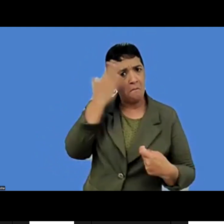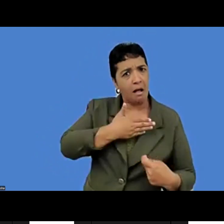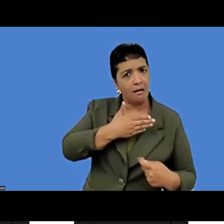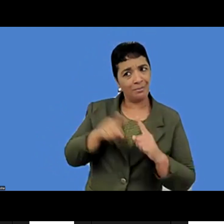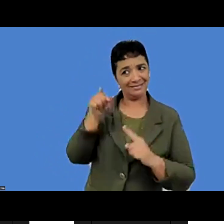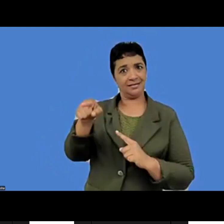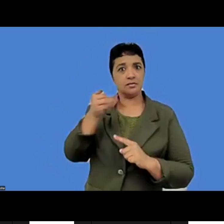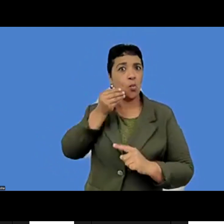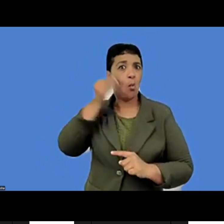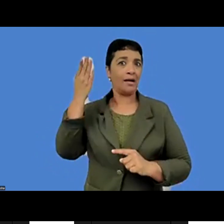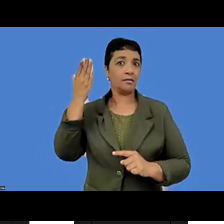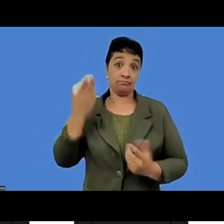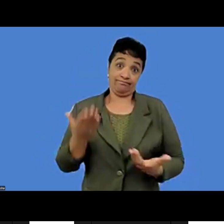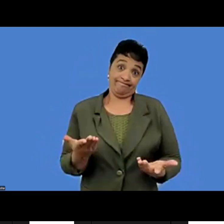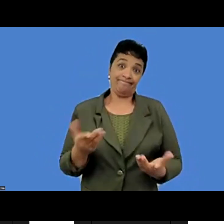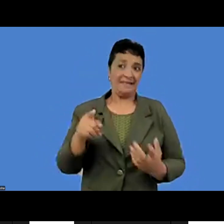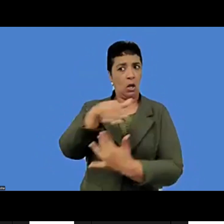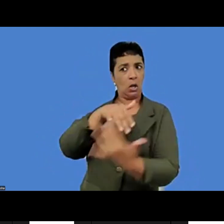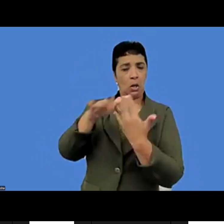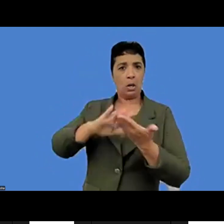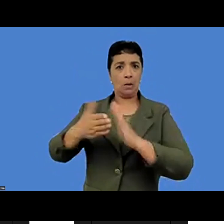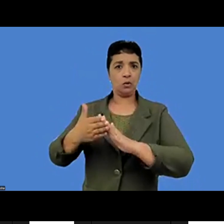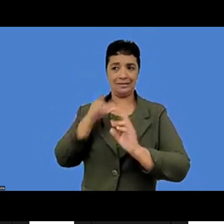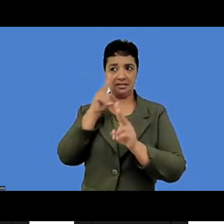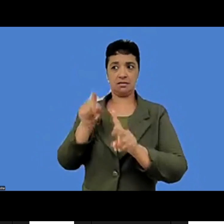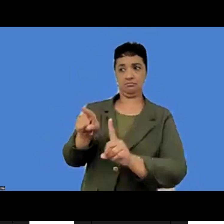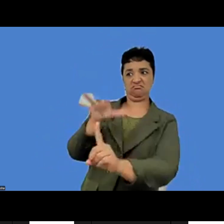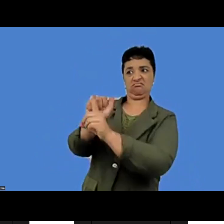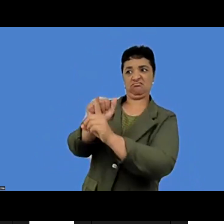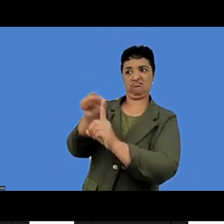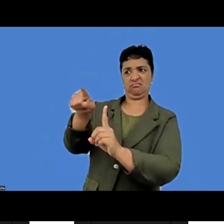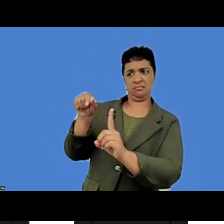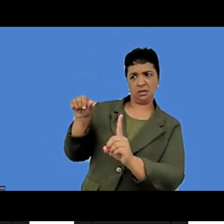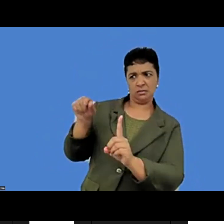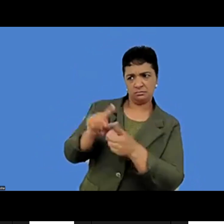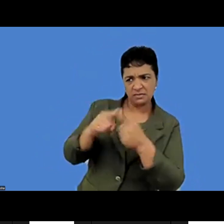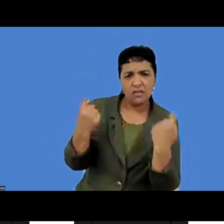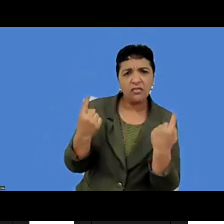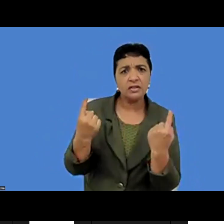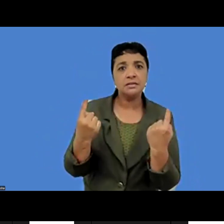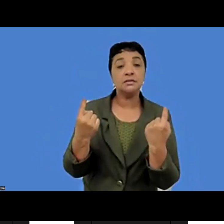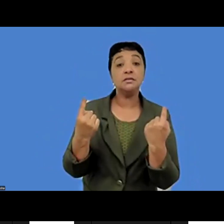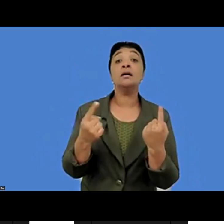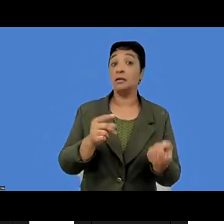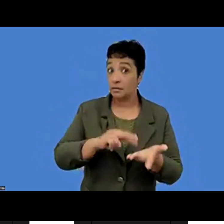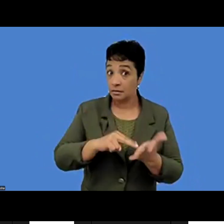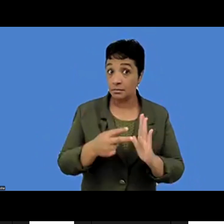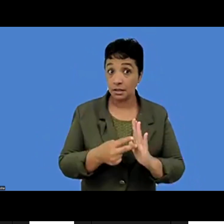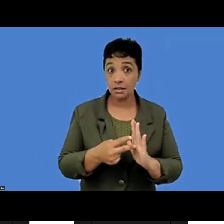look white. So this causes us to be